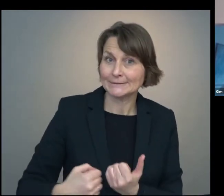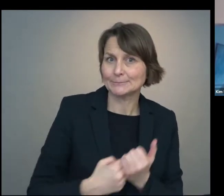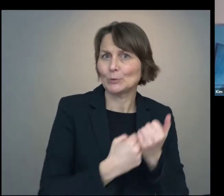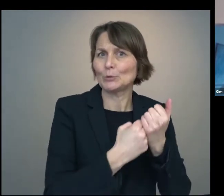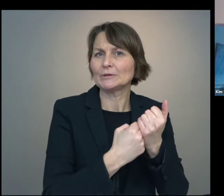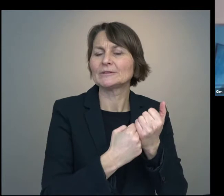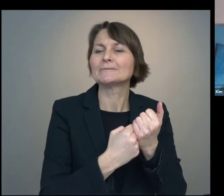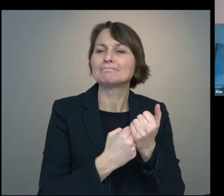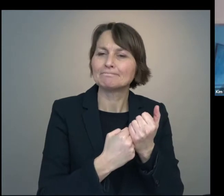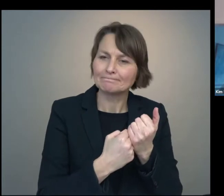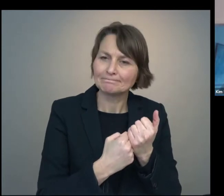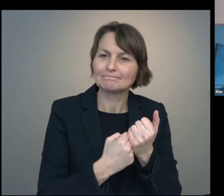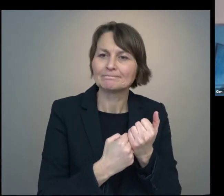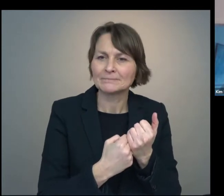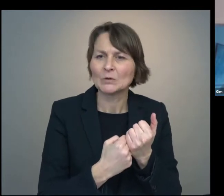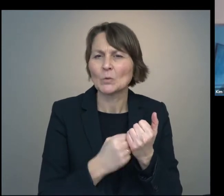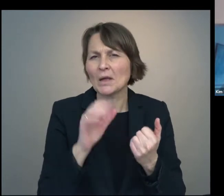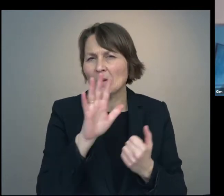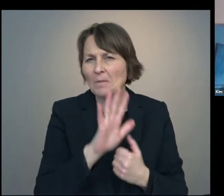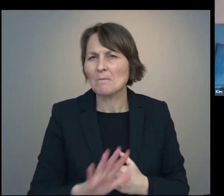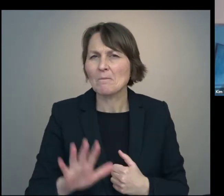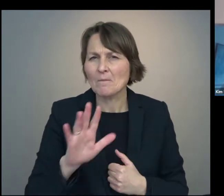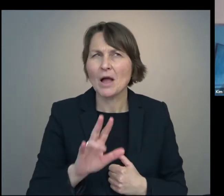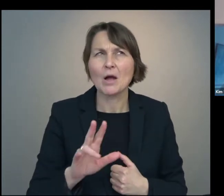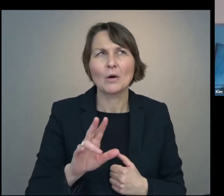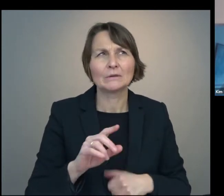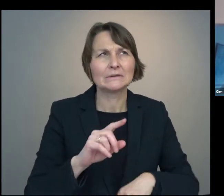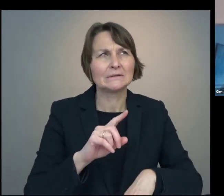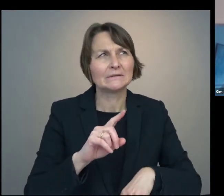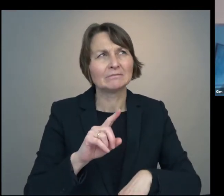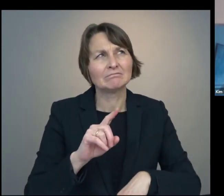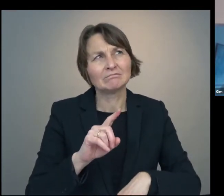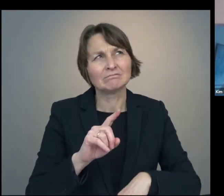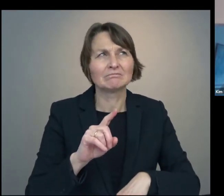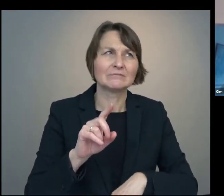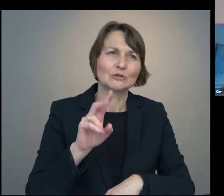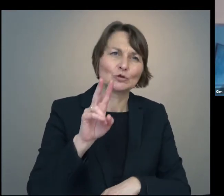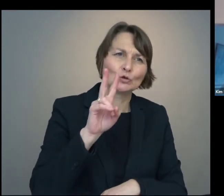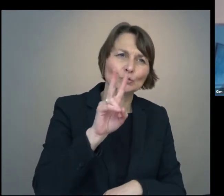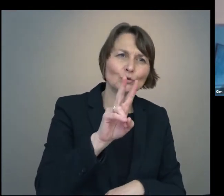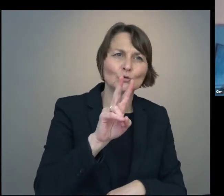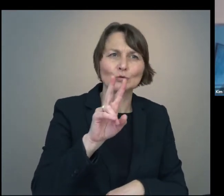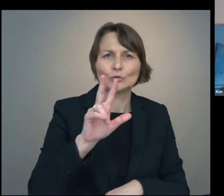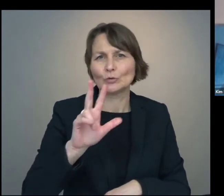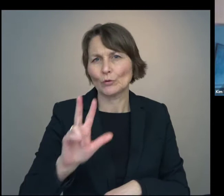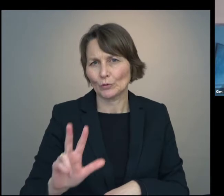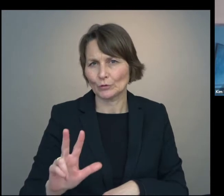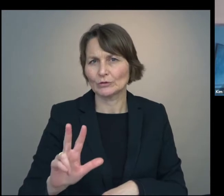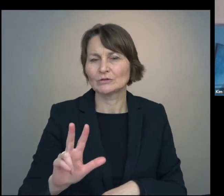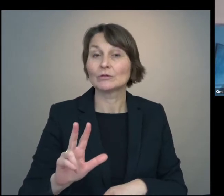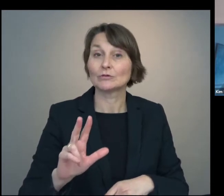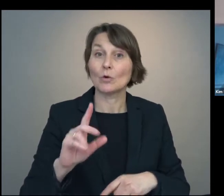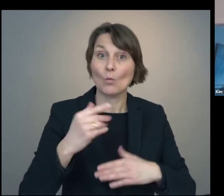support-wise. We cover 2/3 of the day.